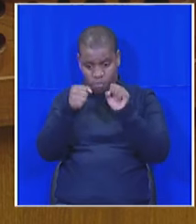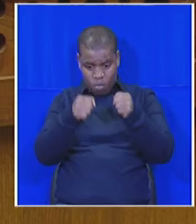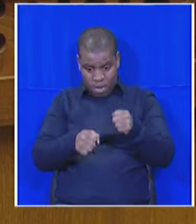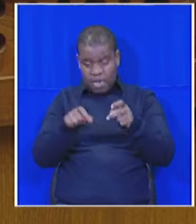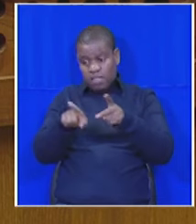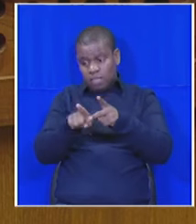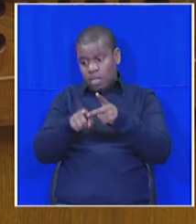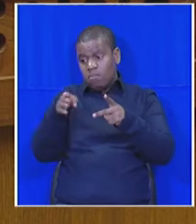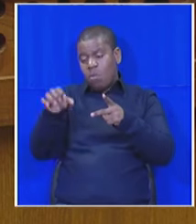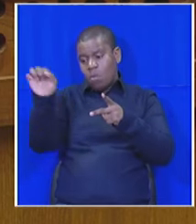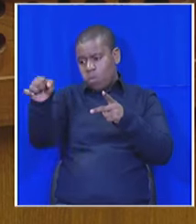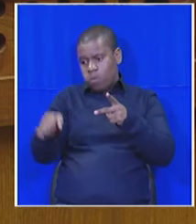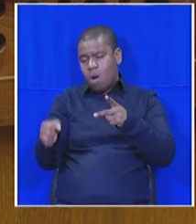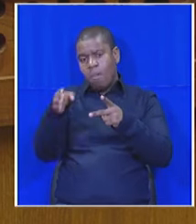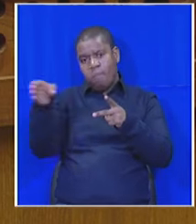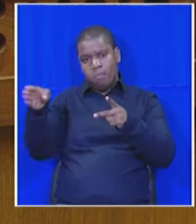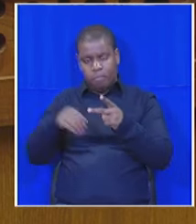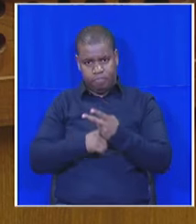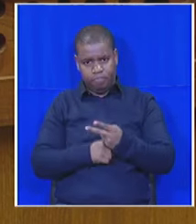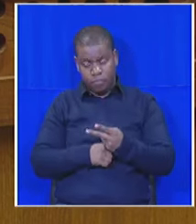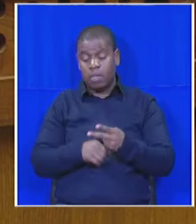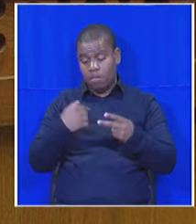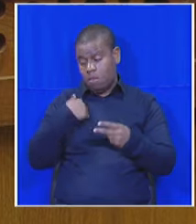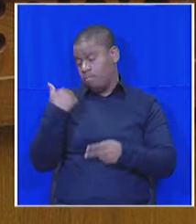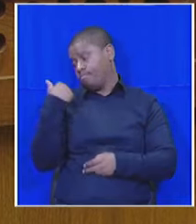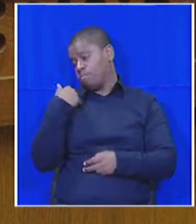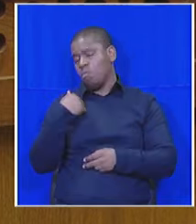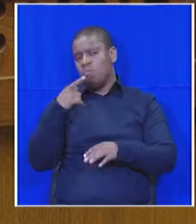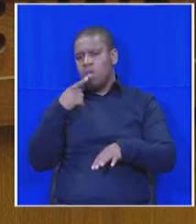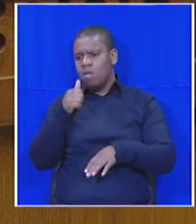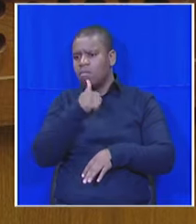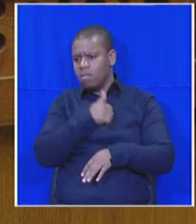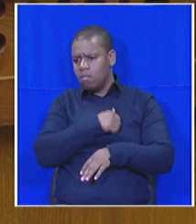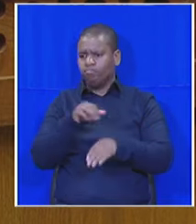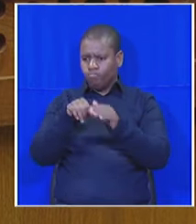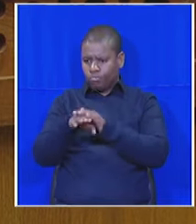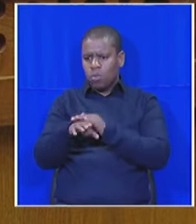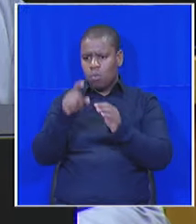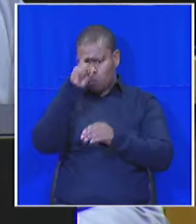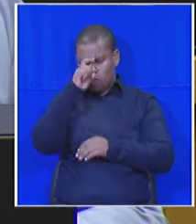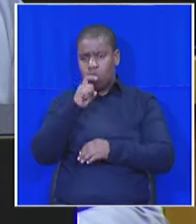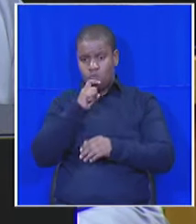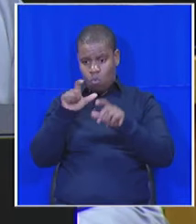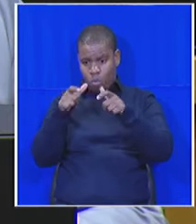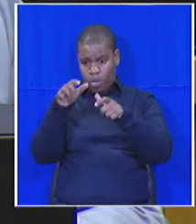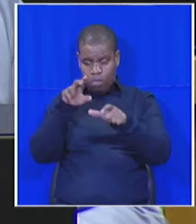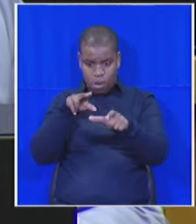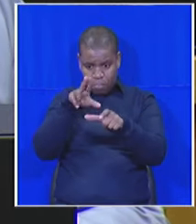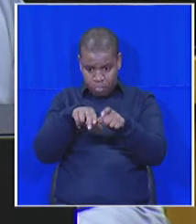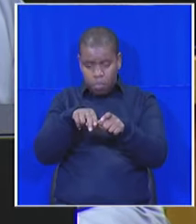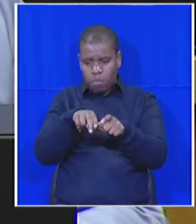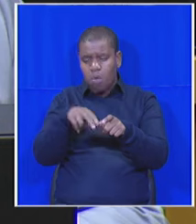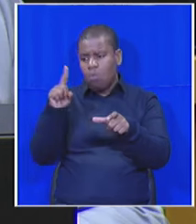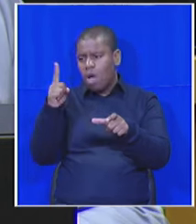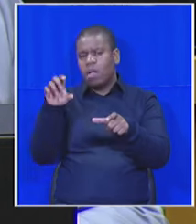of the SOEs themselves. I recently had the misfortune of being party to a portfolio committee in which state-owned